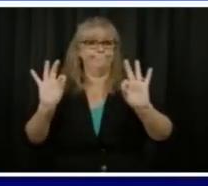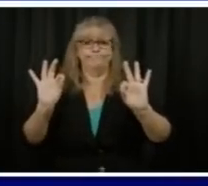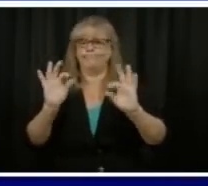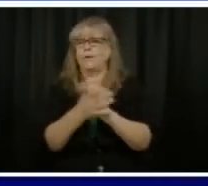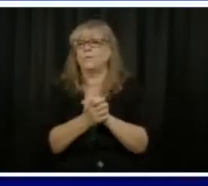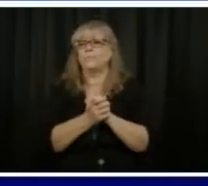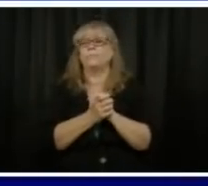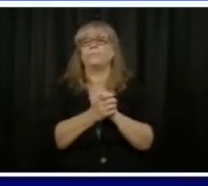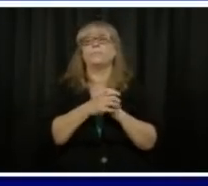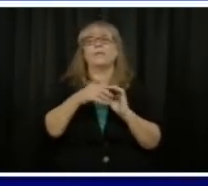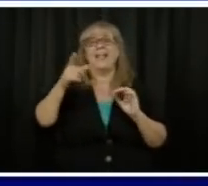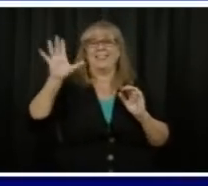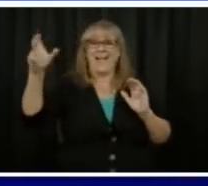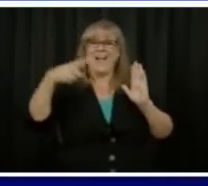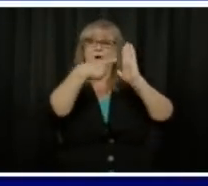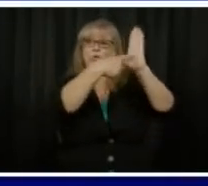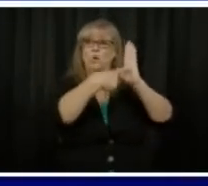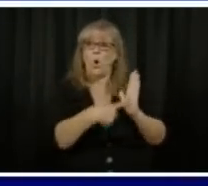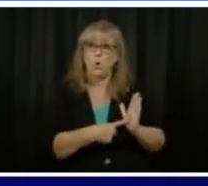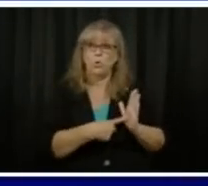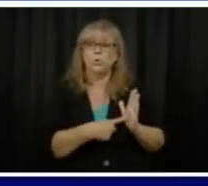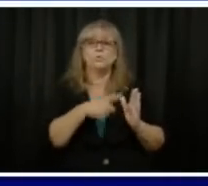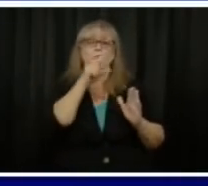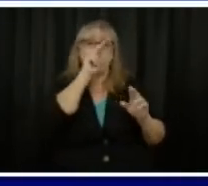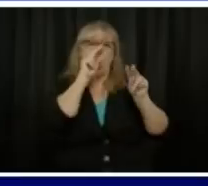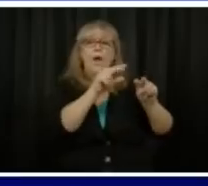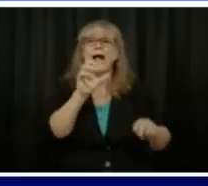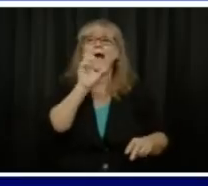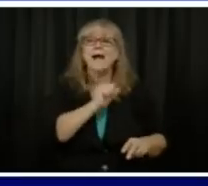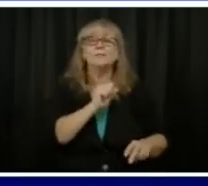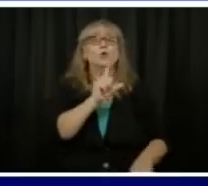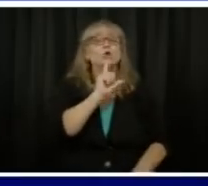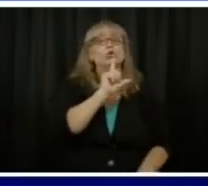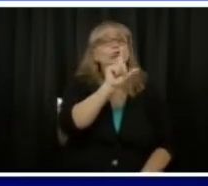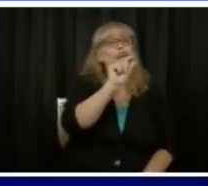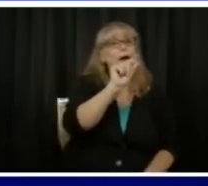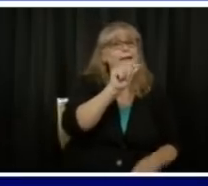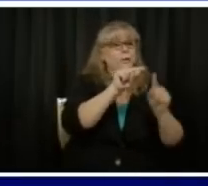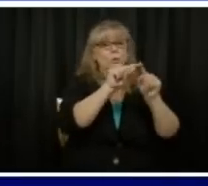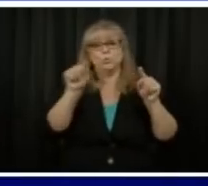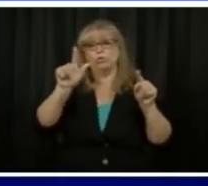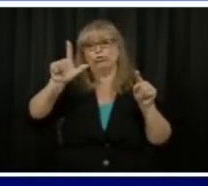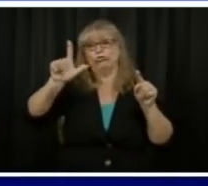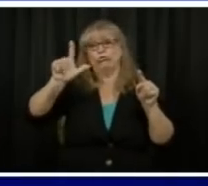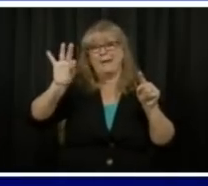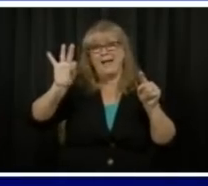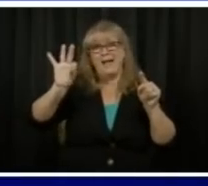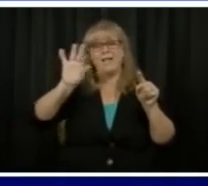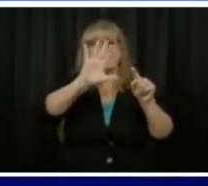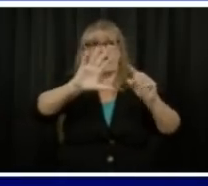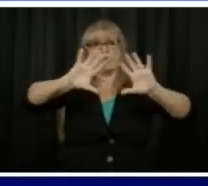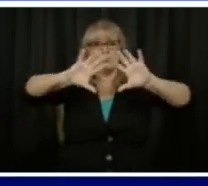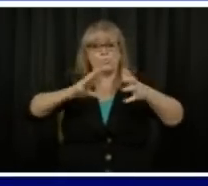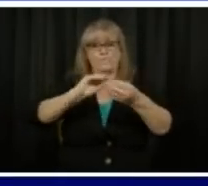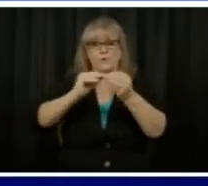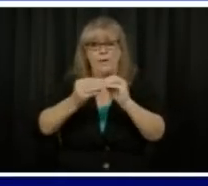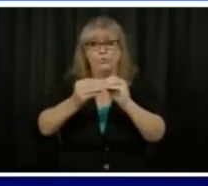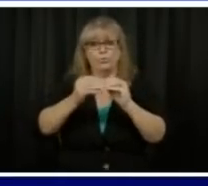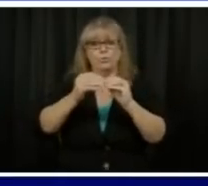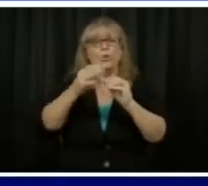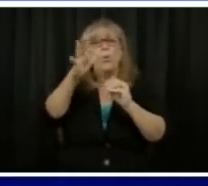20 to 29 age group that is leading this spread of infection in our state. Now, what's important